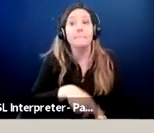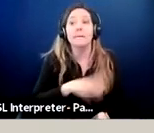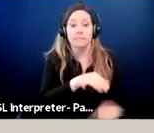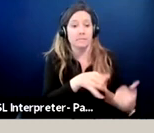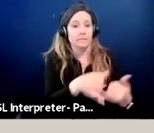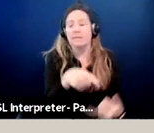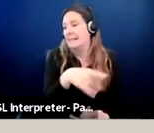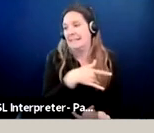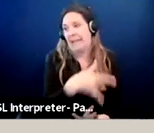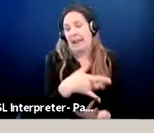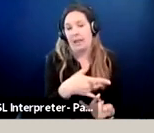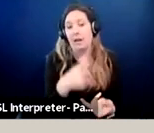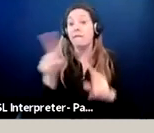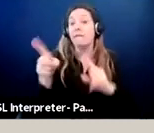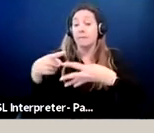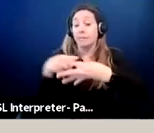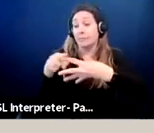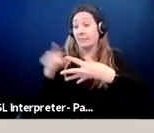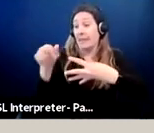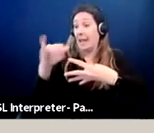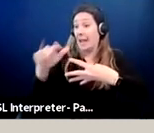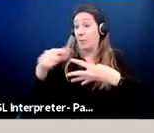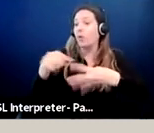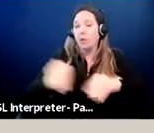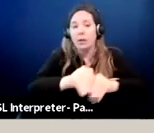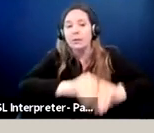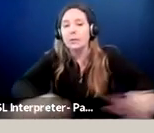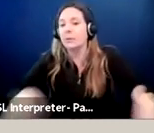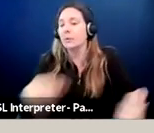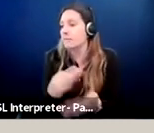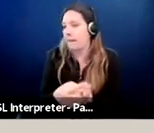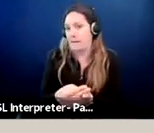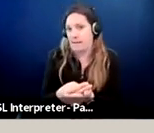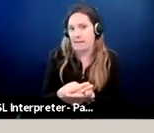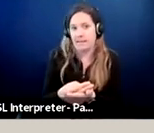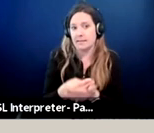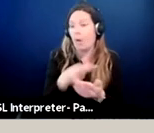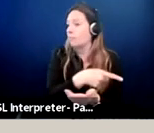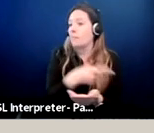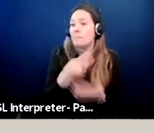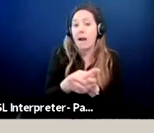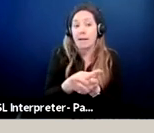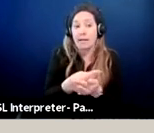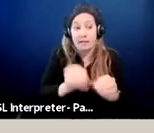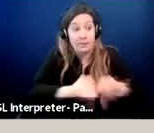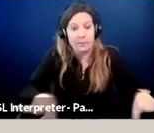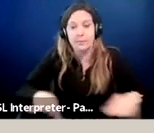because they normally deploy everything in the first week of April. It's supposed to last 12 months. But there are ways around that and to navigate that.